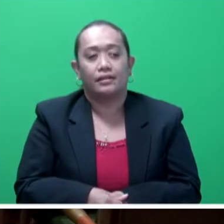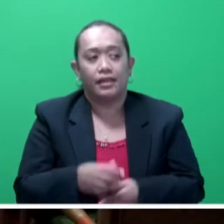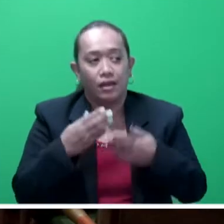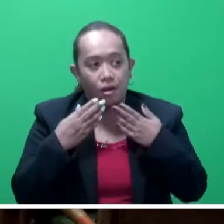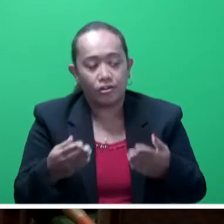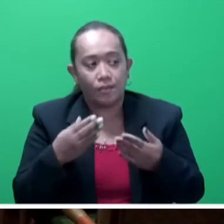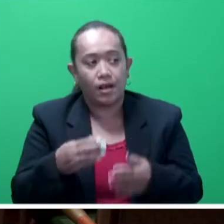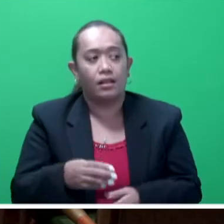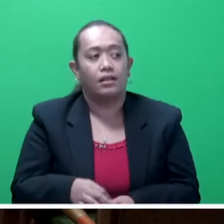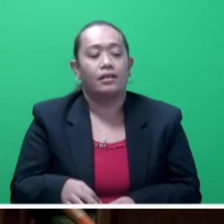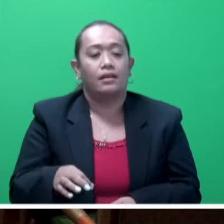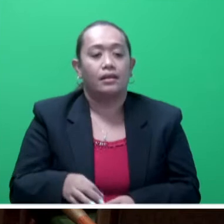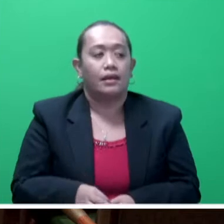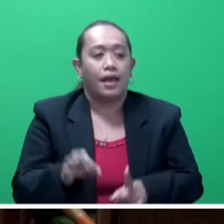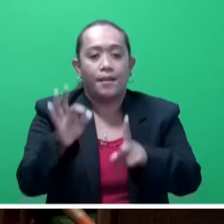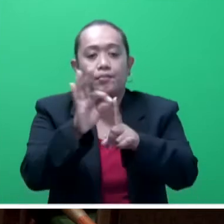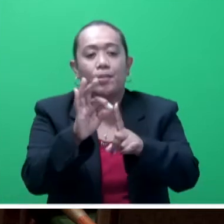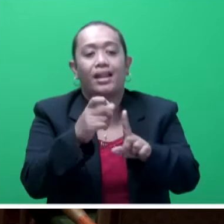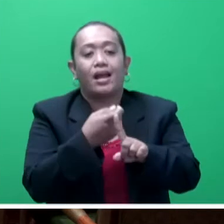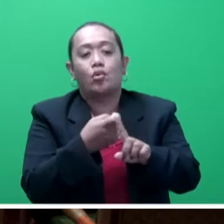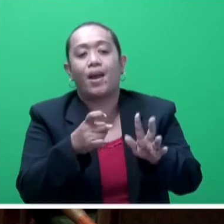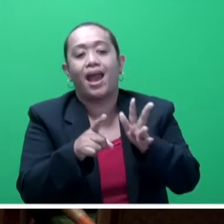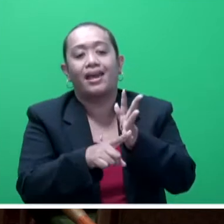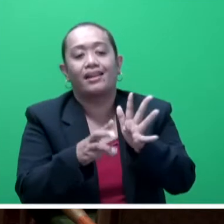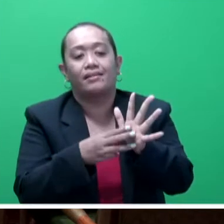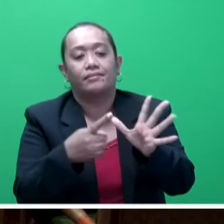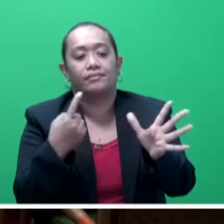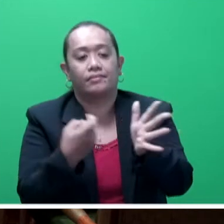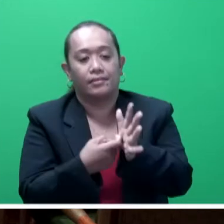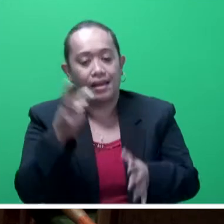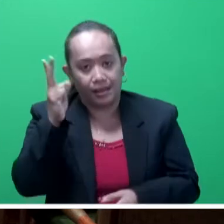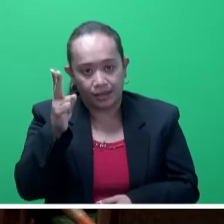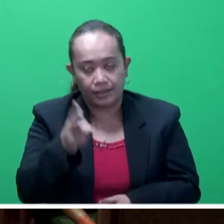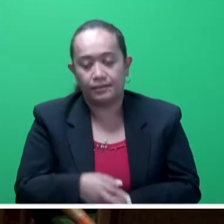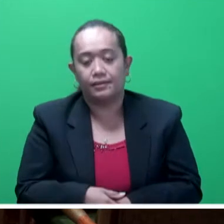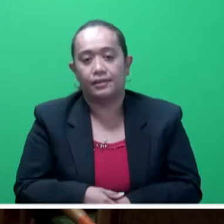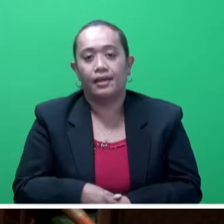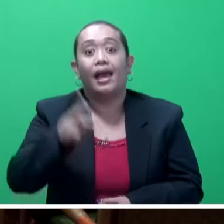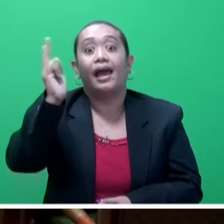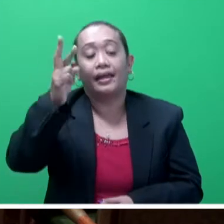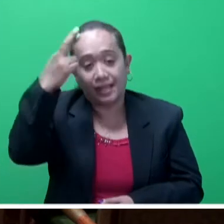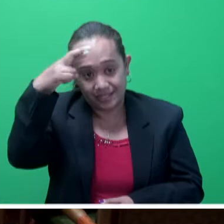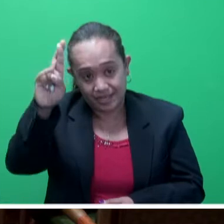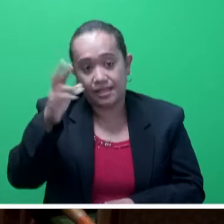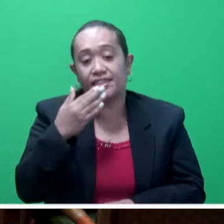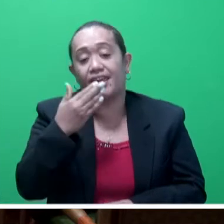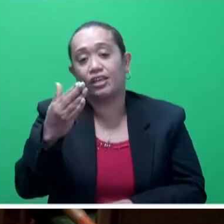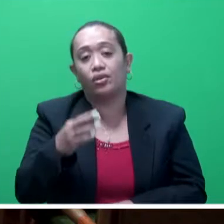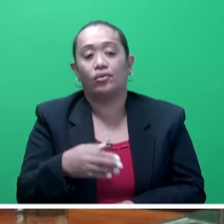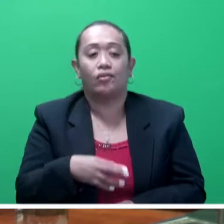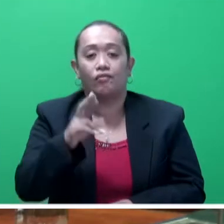ma'am. Thank you, Mr. Speaker, sir. Again, Mr. Speaker, sir, I thank the Honourable Member for his